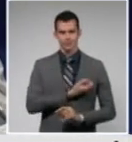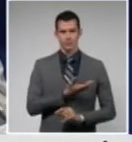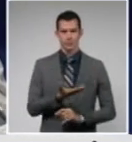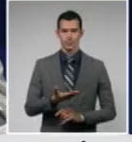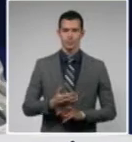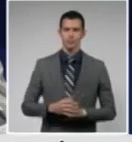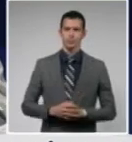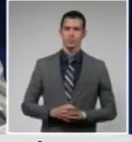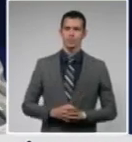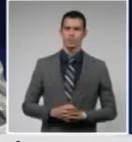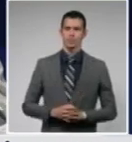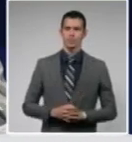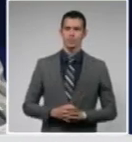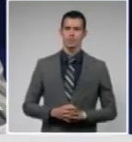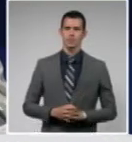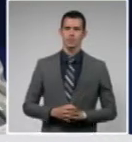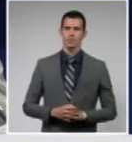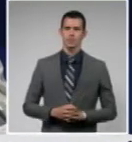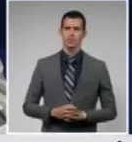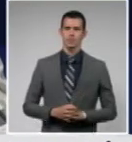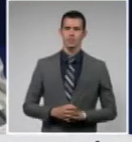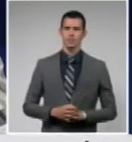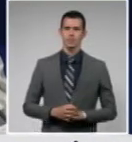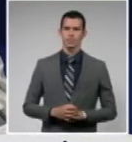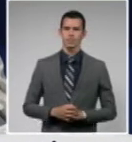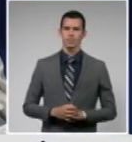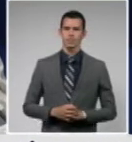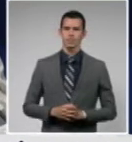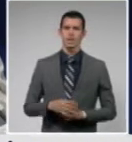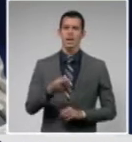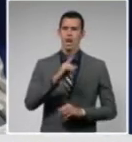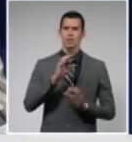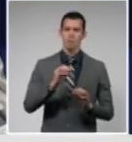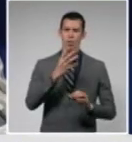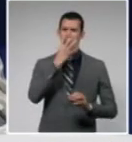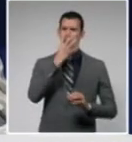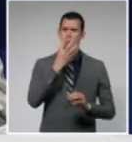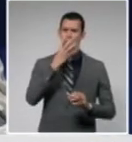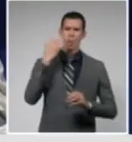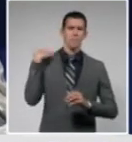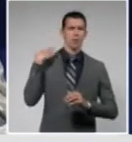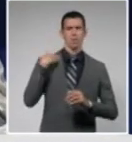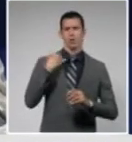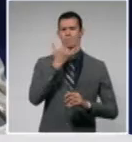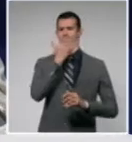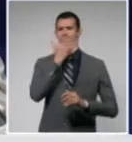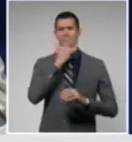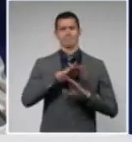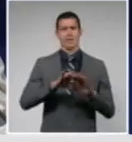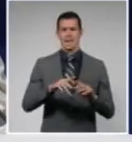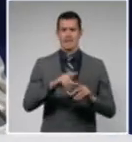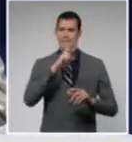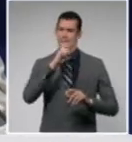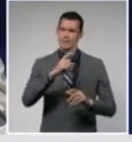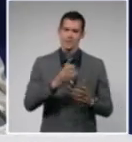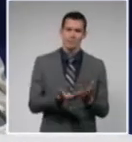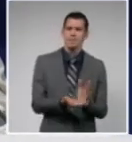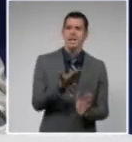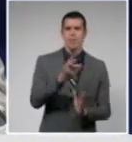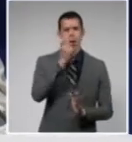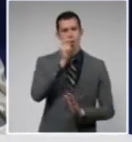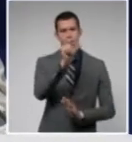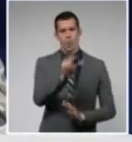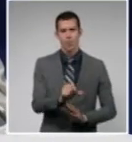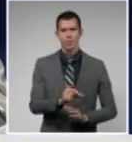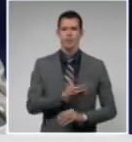his family and friends. We are deeply saddened by this patient's death, especially as we